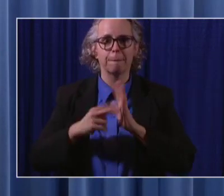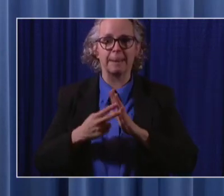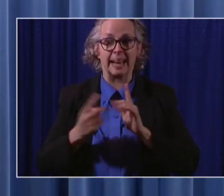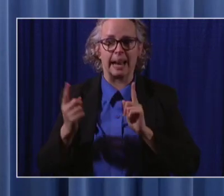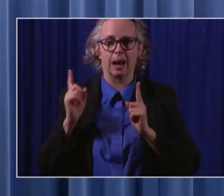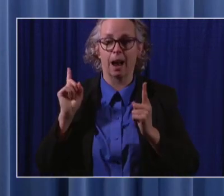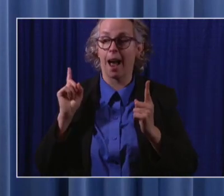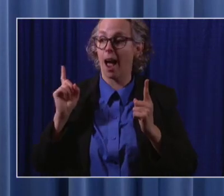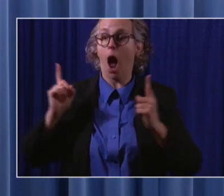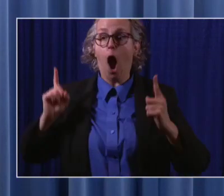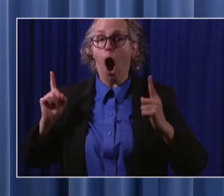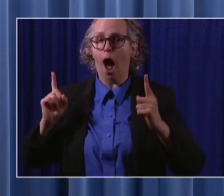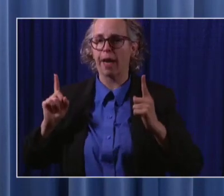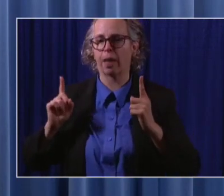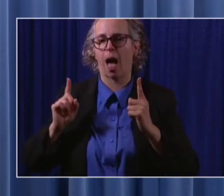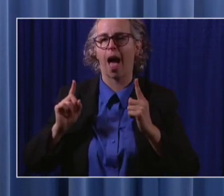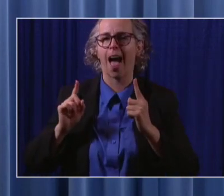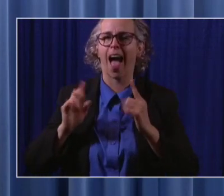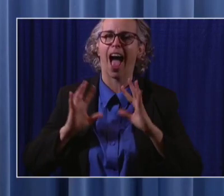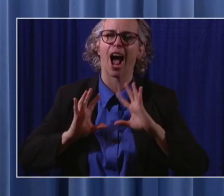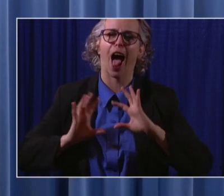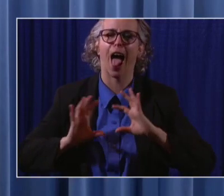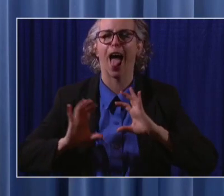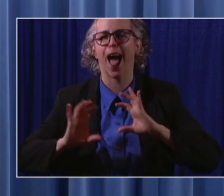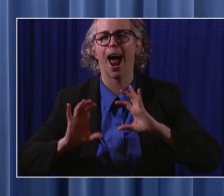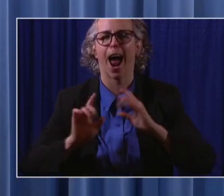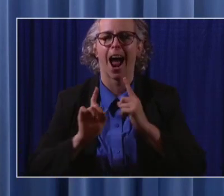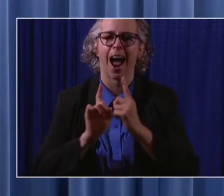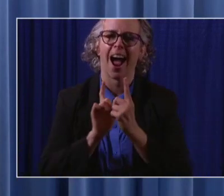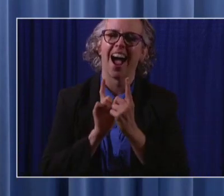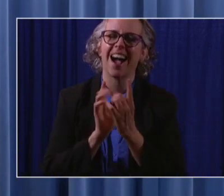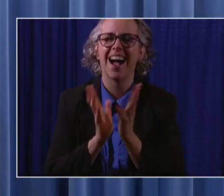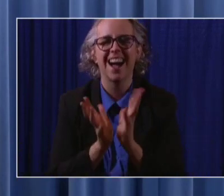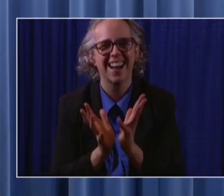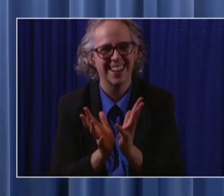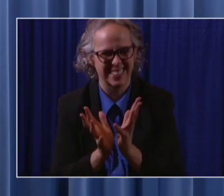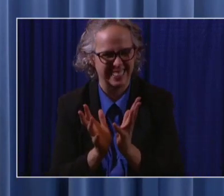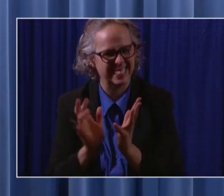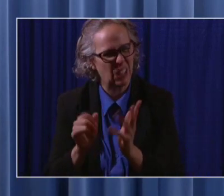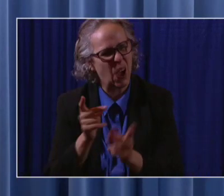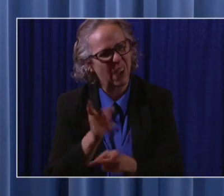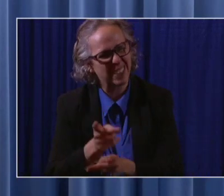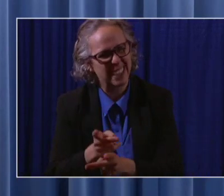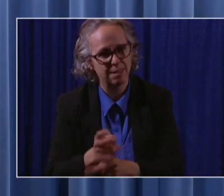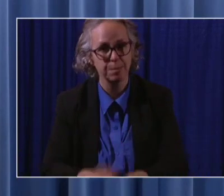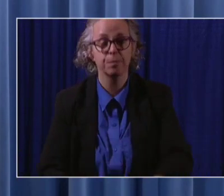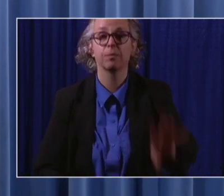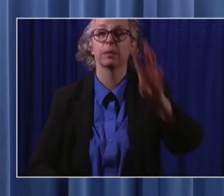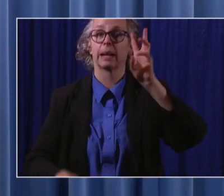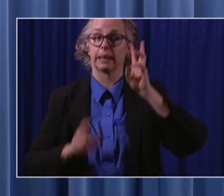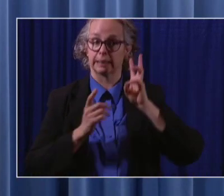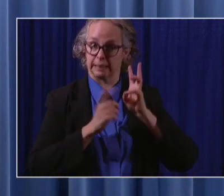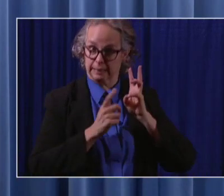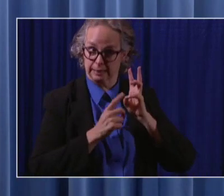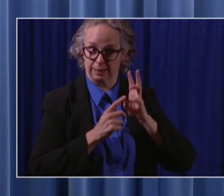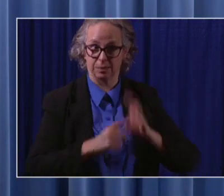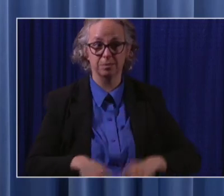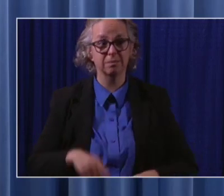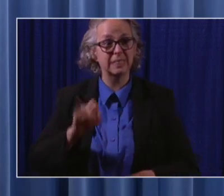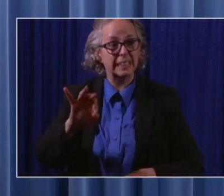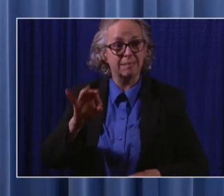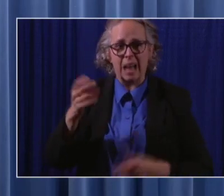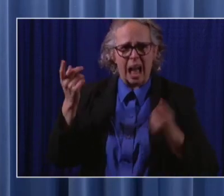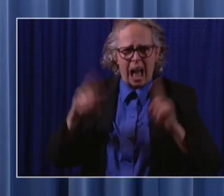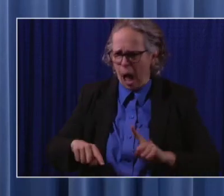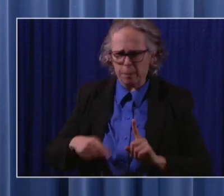So, again, we just ask people to be careful. Next, protecting anyone with serious medical conditions at